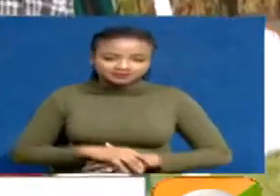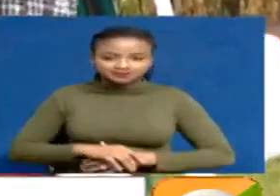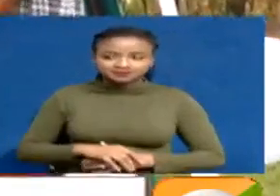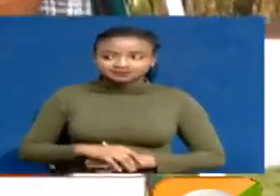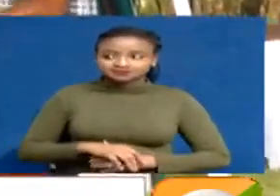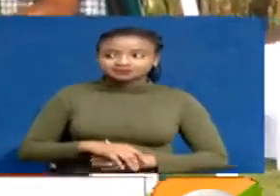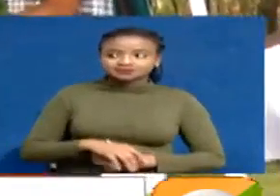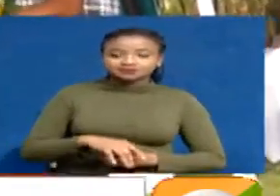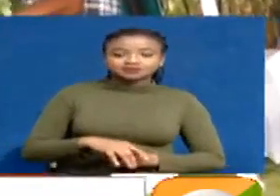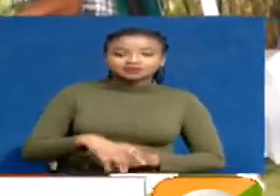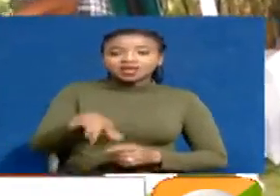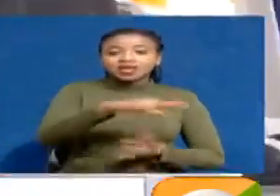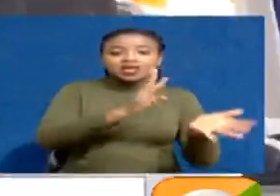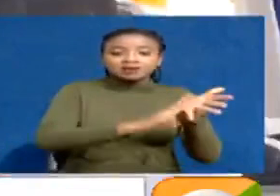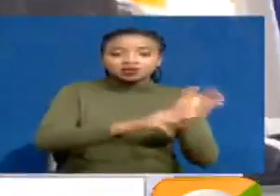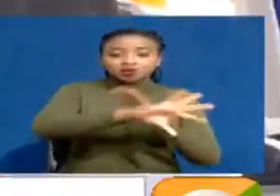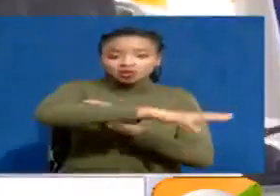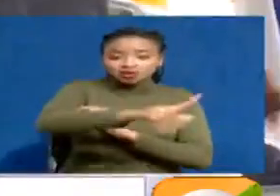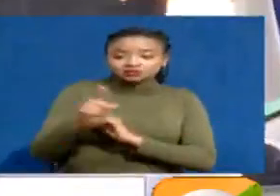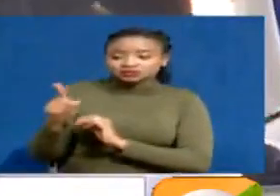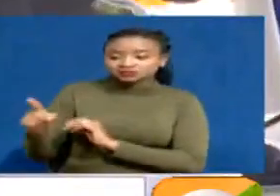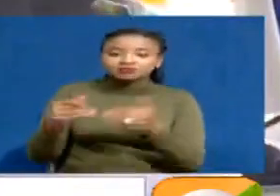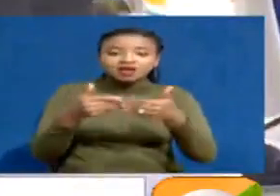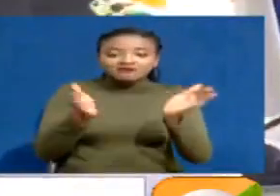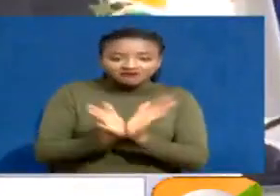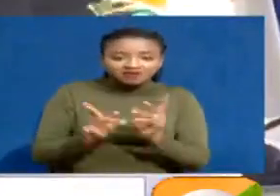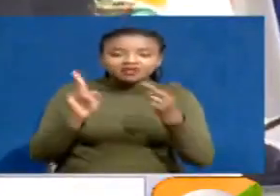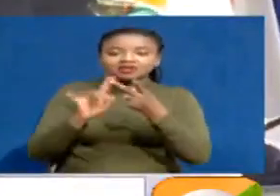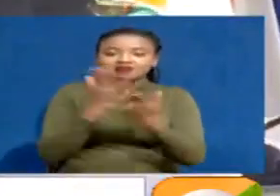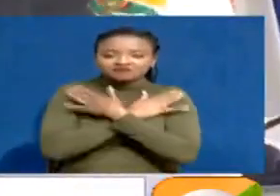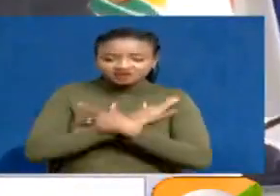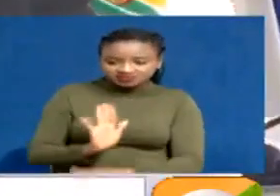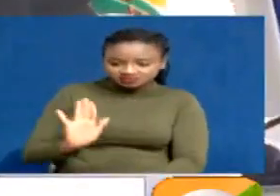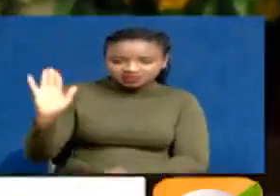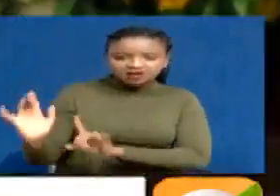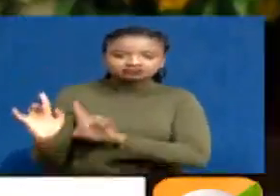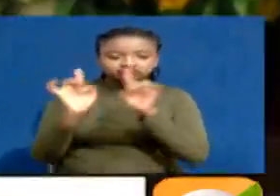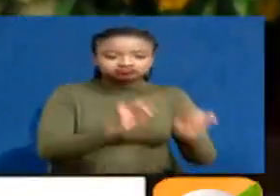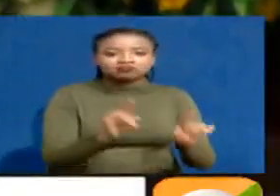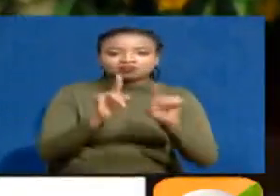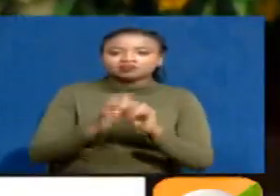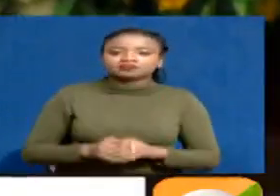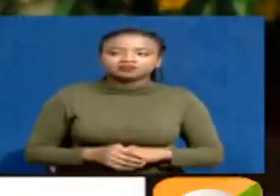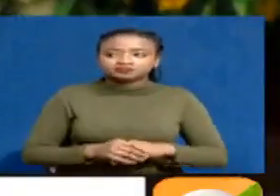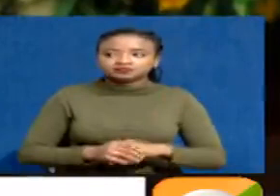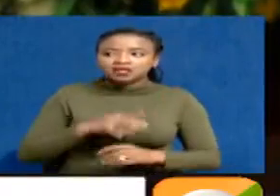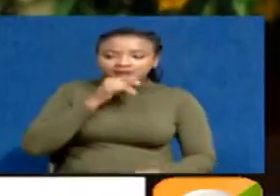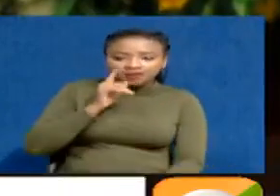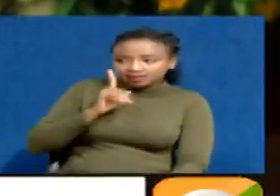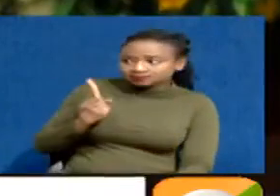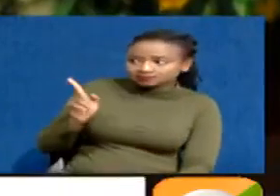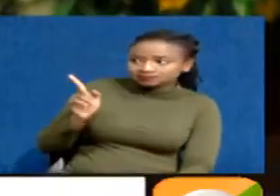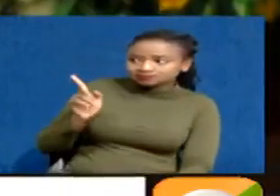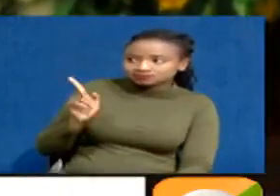At Ruriri Village in Migori County, family and friends of Bernard Okoth, a long-serving technician of Royal Media